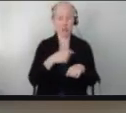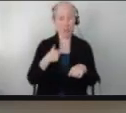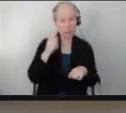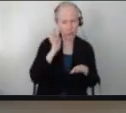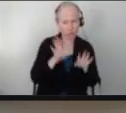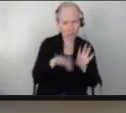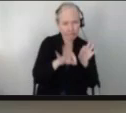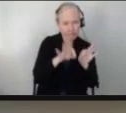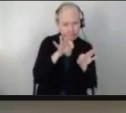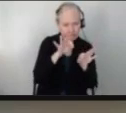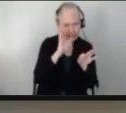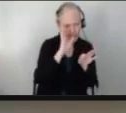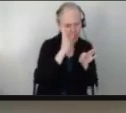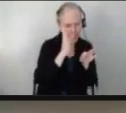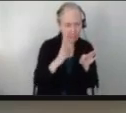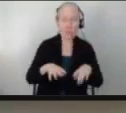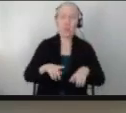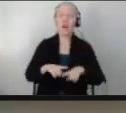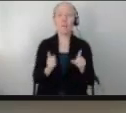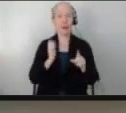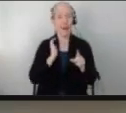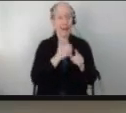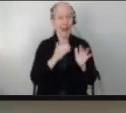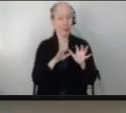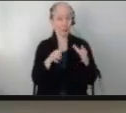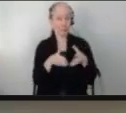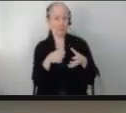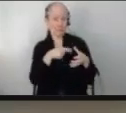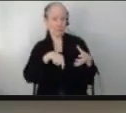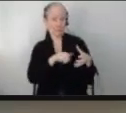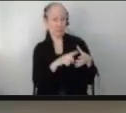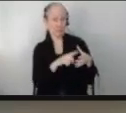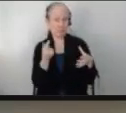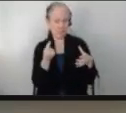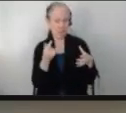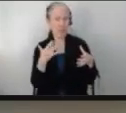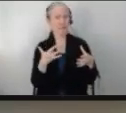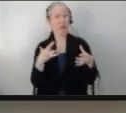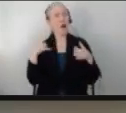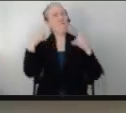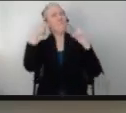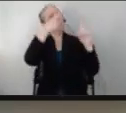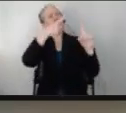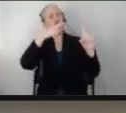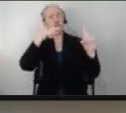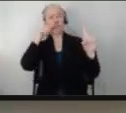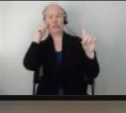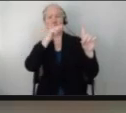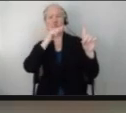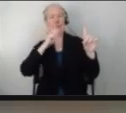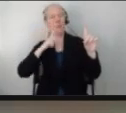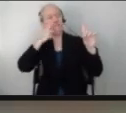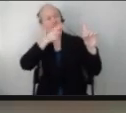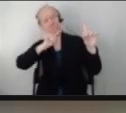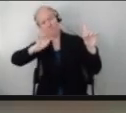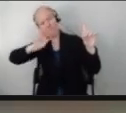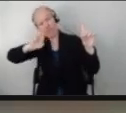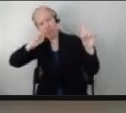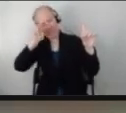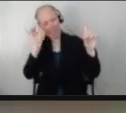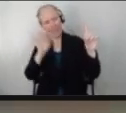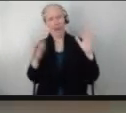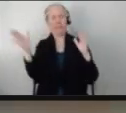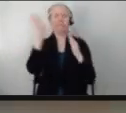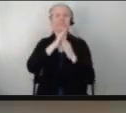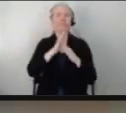But what we've found on our team is that the mission itself, the mission is what's so important, and that can